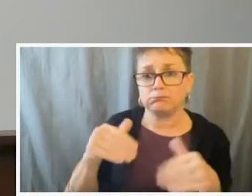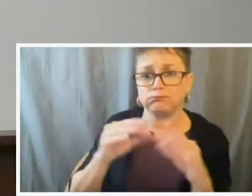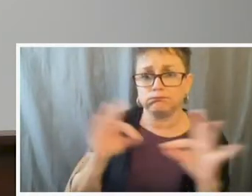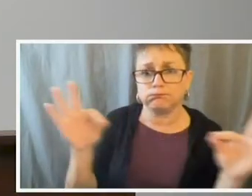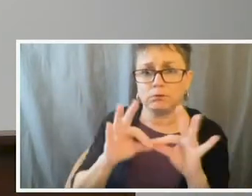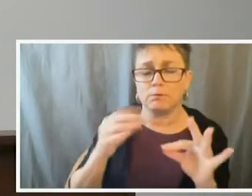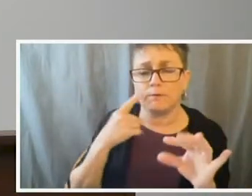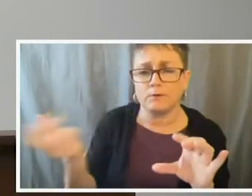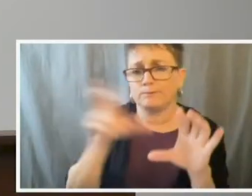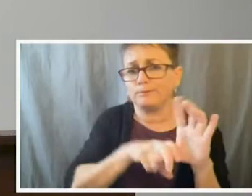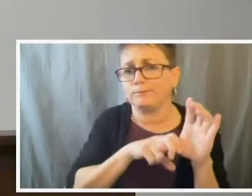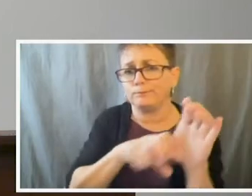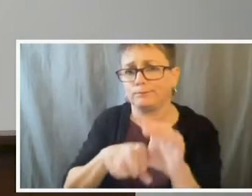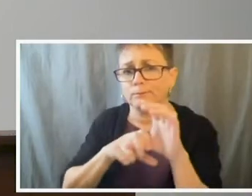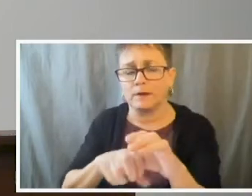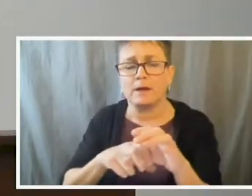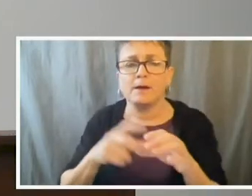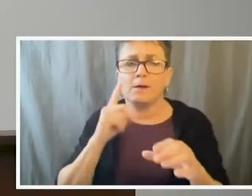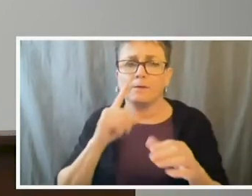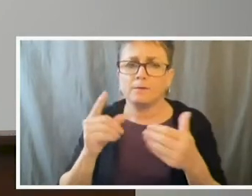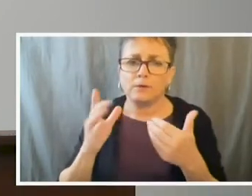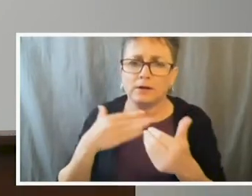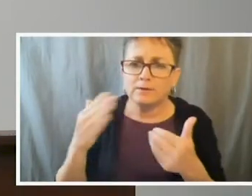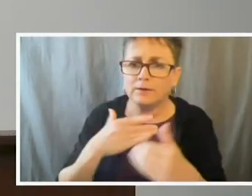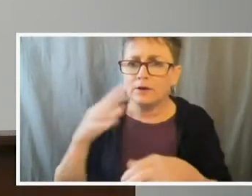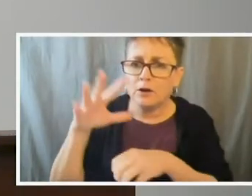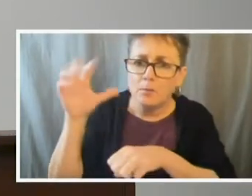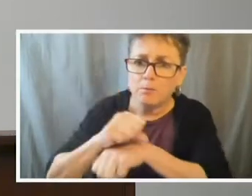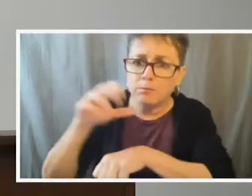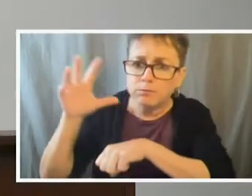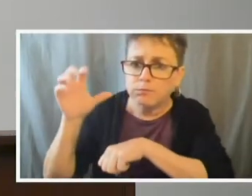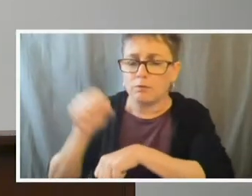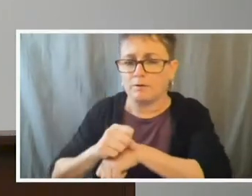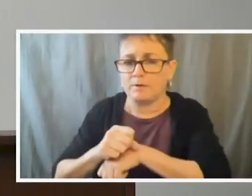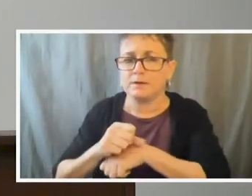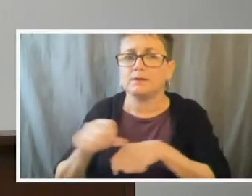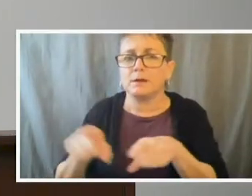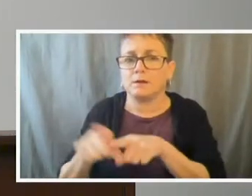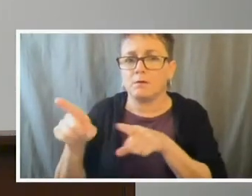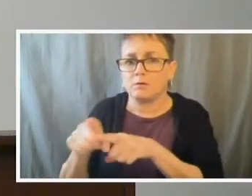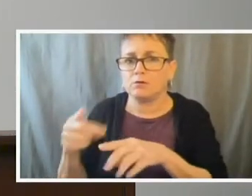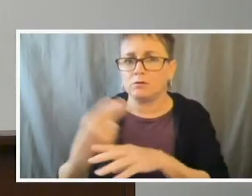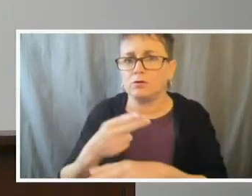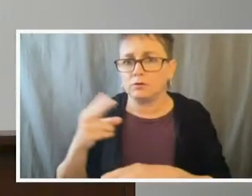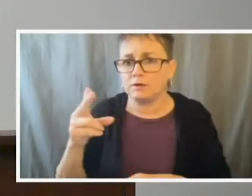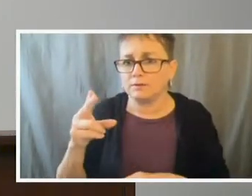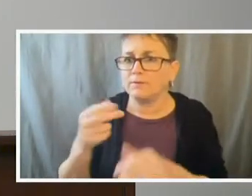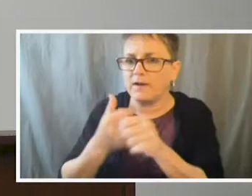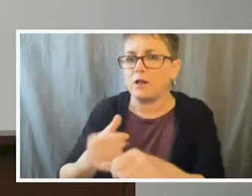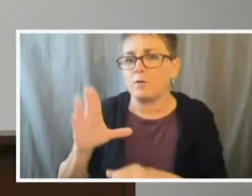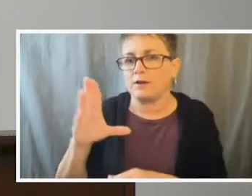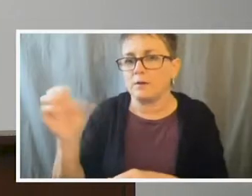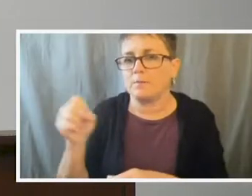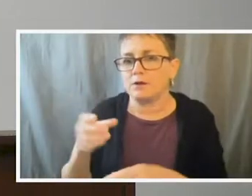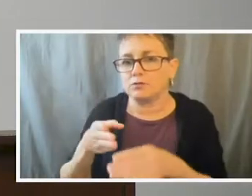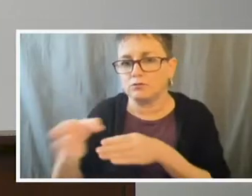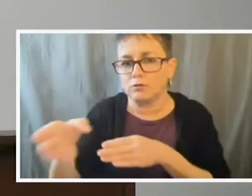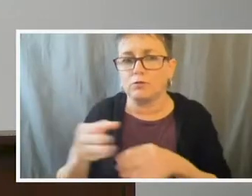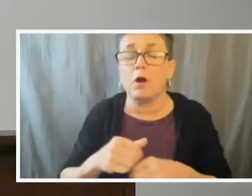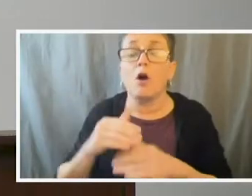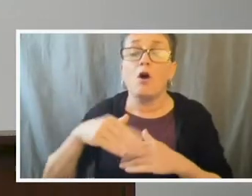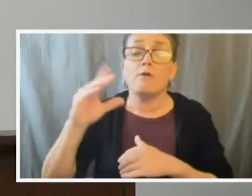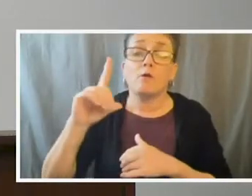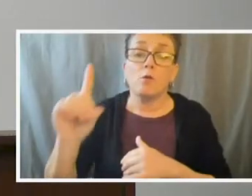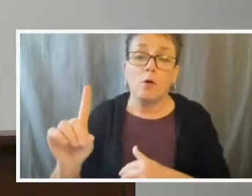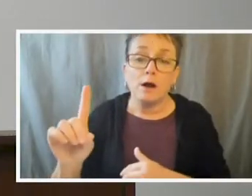convenient appointment-based service that shadows our existing statewide bus route network. More than 1 million people take advantage of this service every